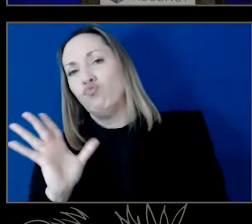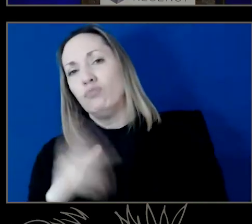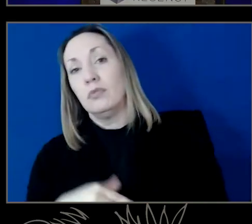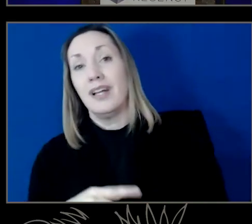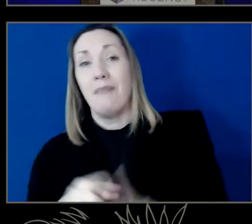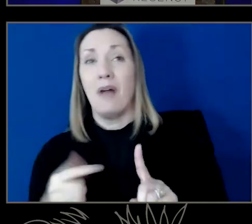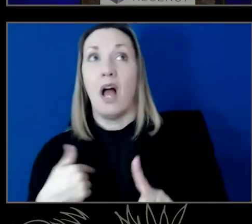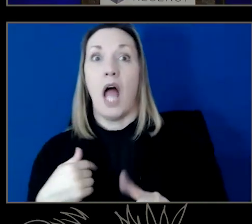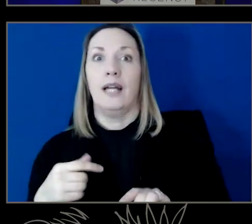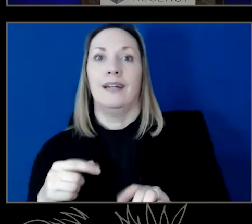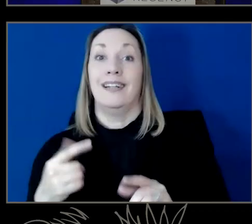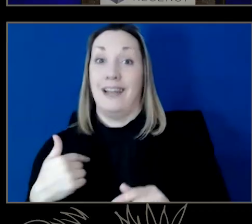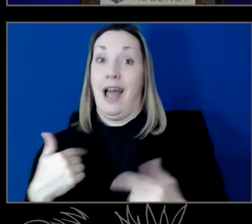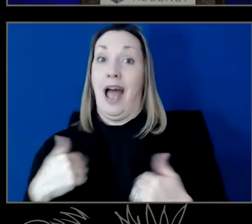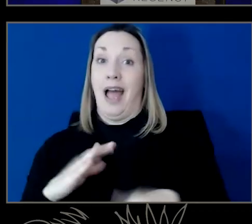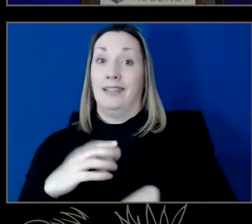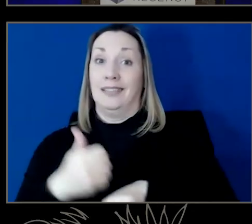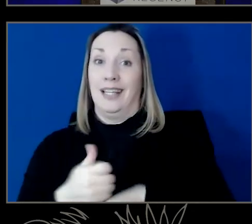research for this